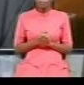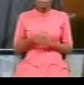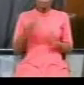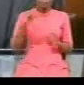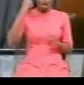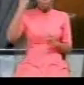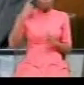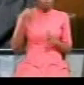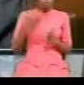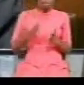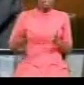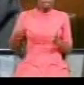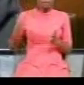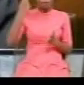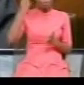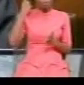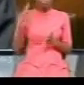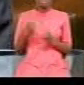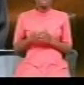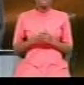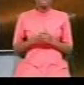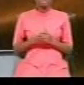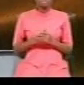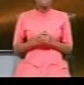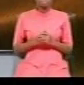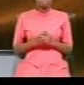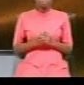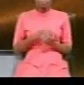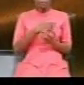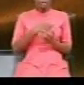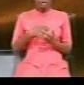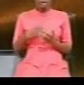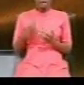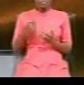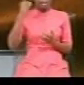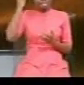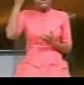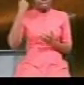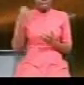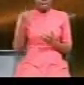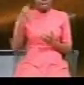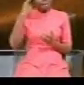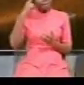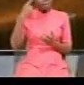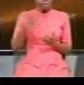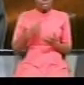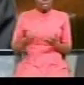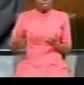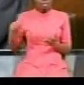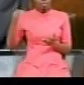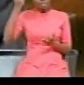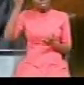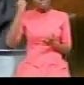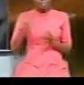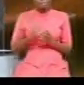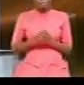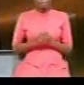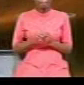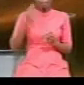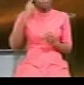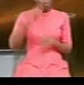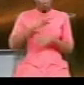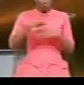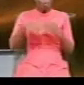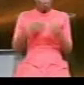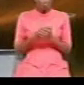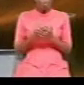The gold for things of gold, the silver for things of silver, and